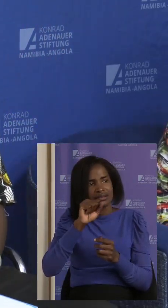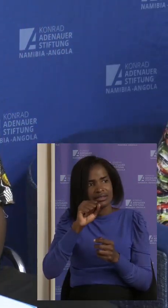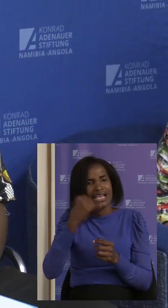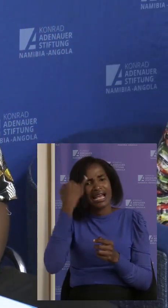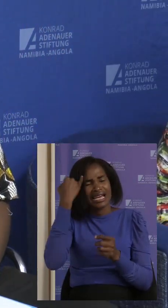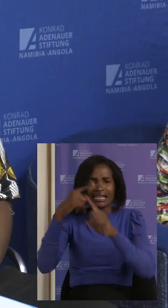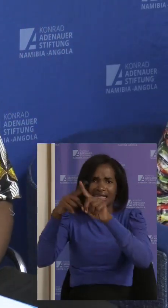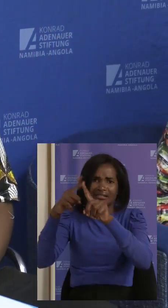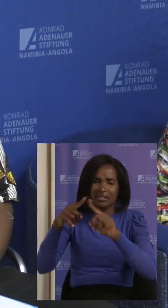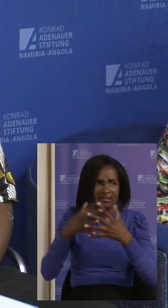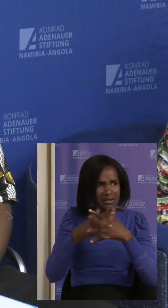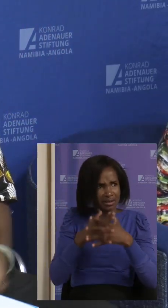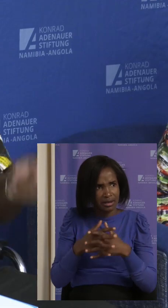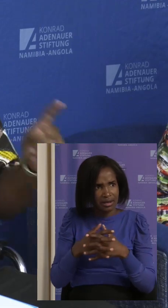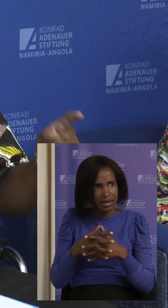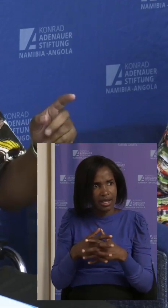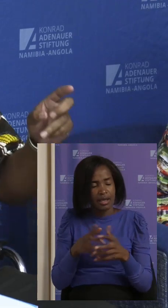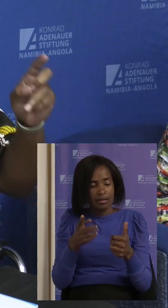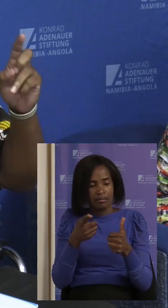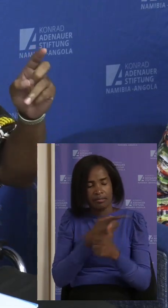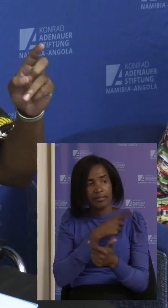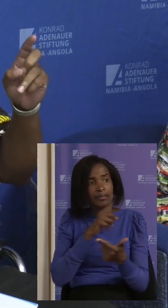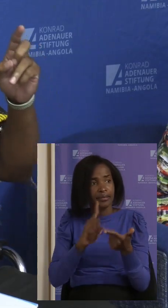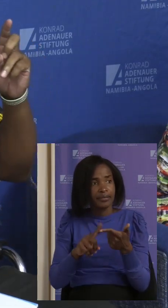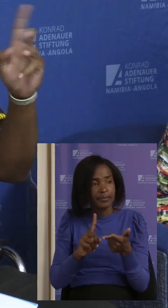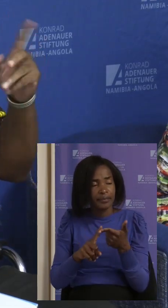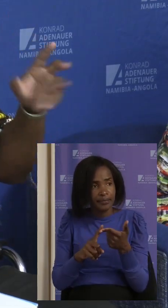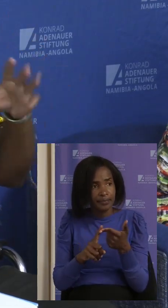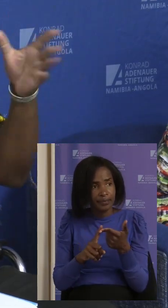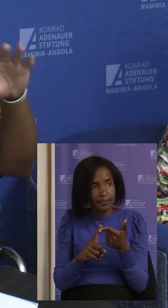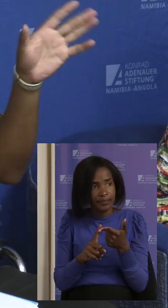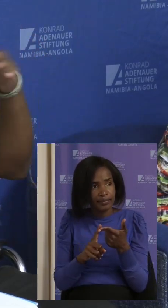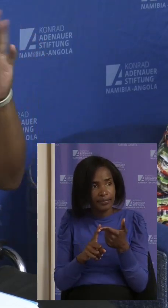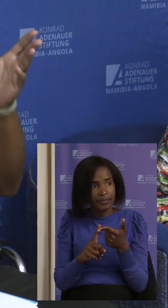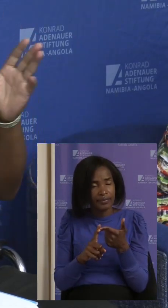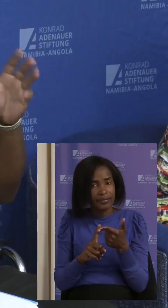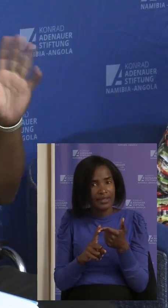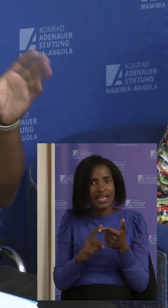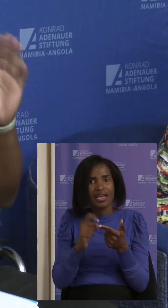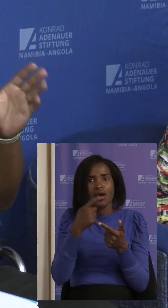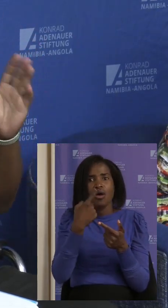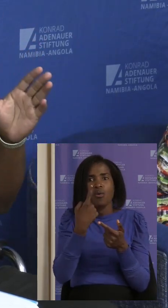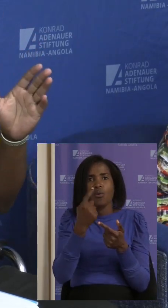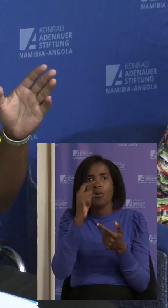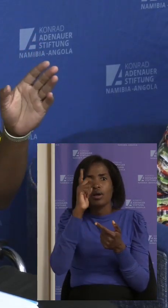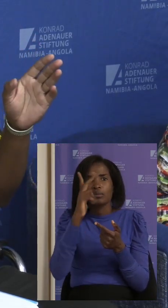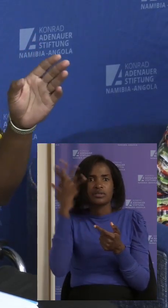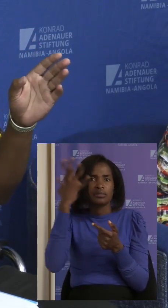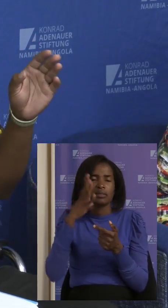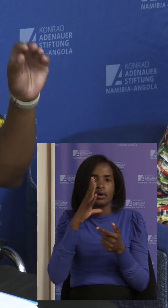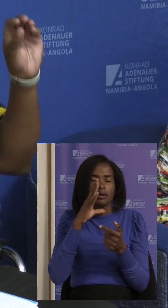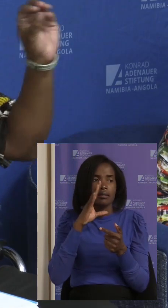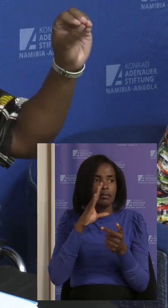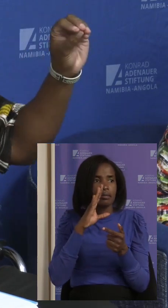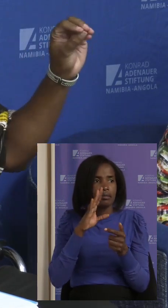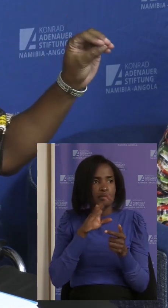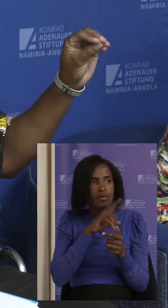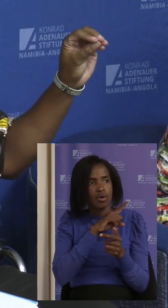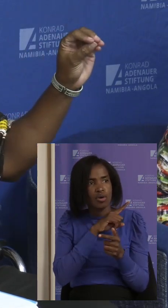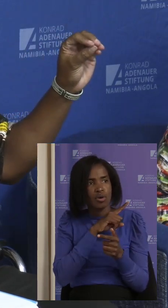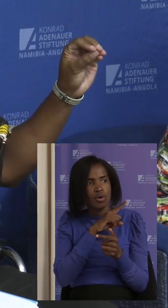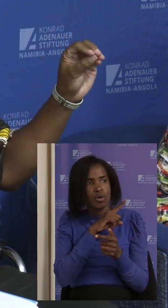things. So the other one is the issues of, as one of the speakers here spoke about the issues of why we get